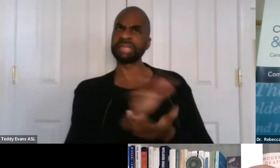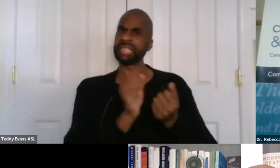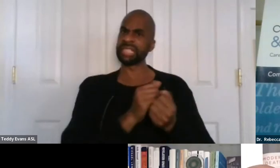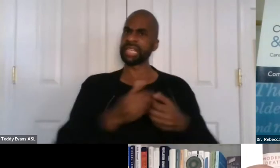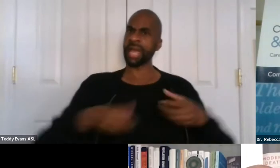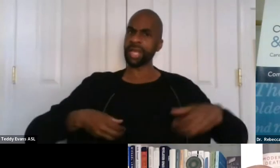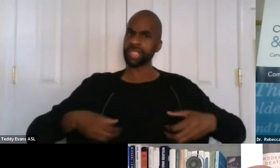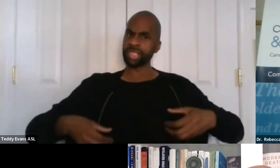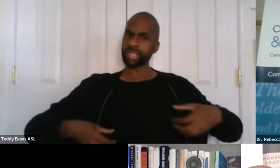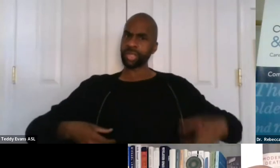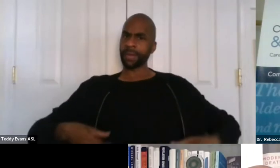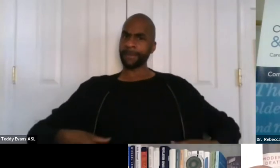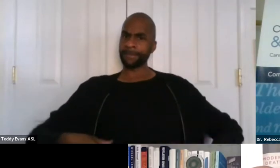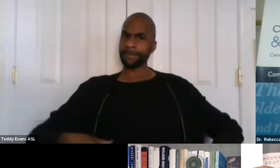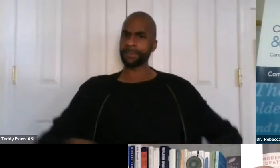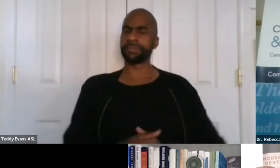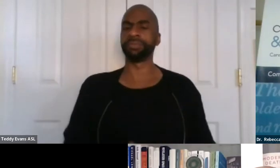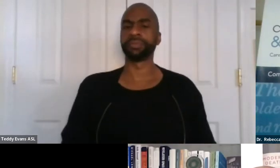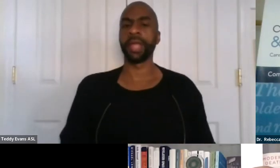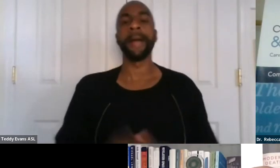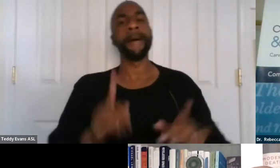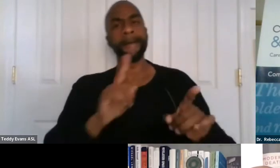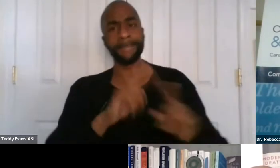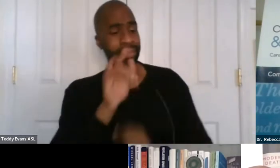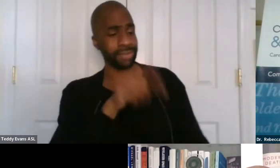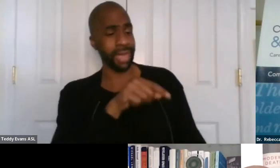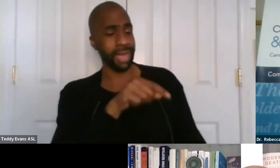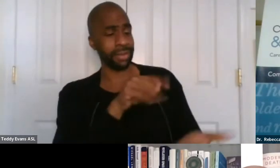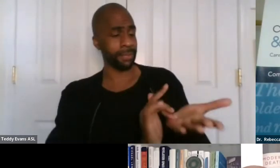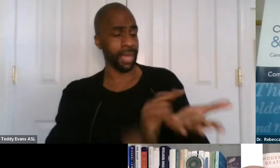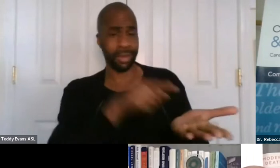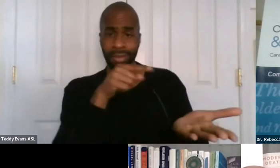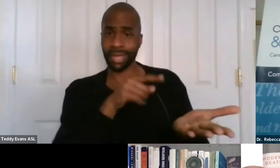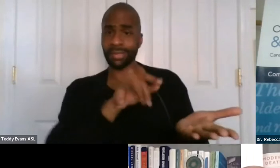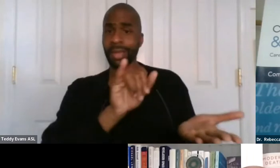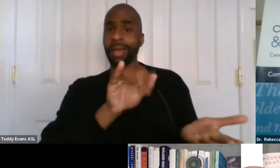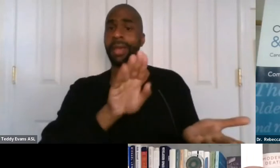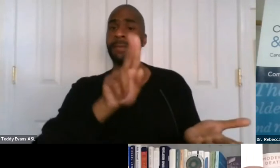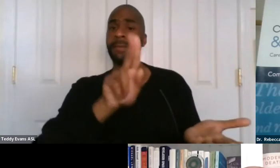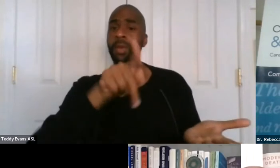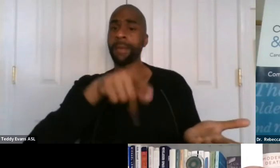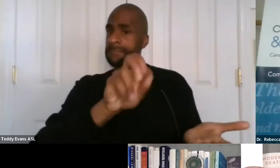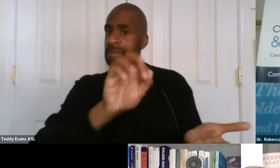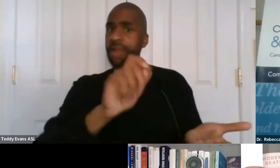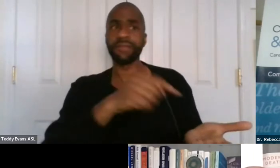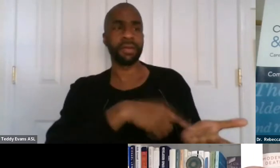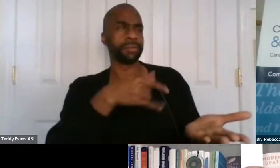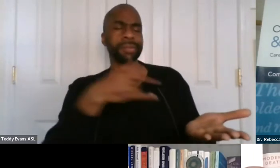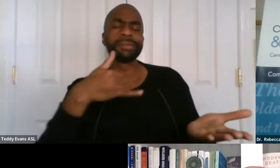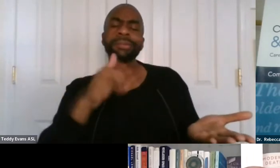and Tylenol, come with specific risks. So this is a decision that everyone should make with their doctor. But